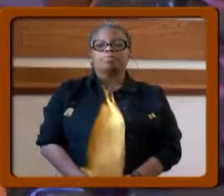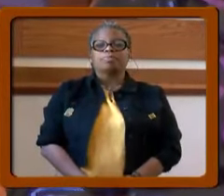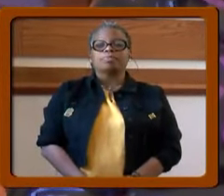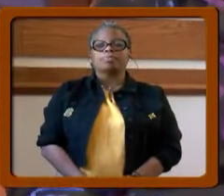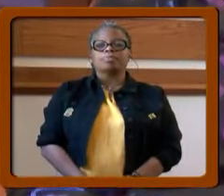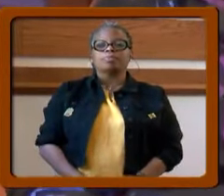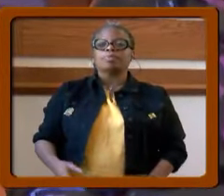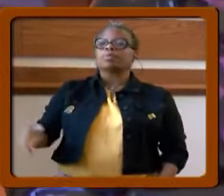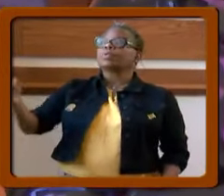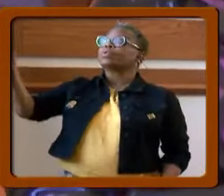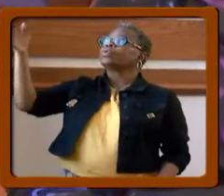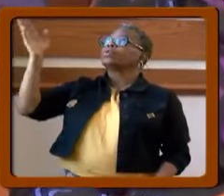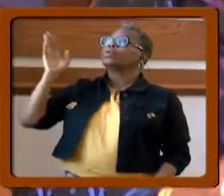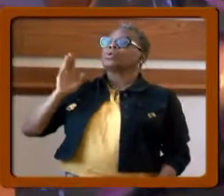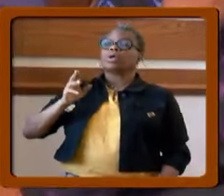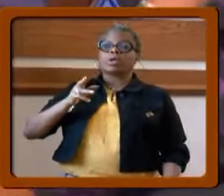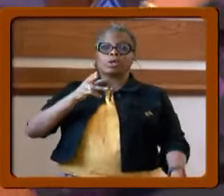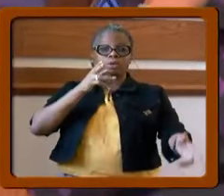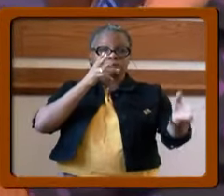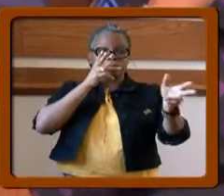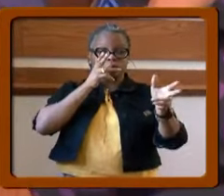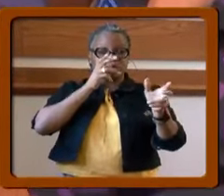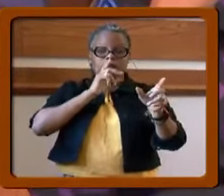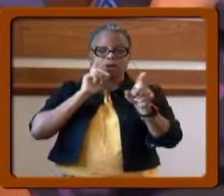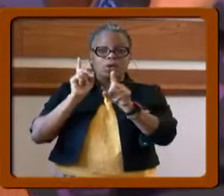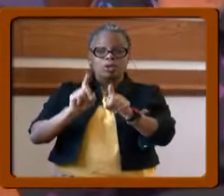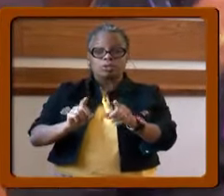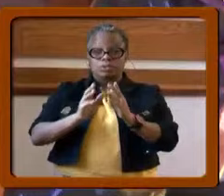Our God hears and answers prayer.